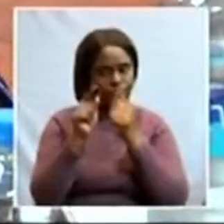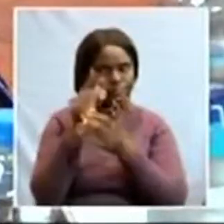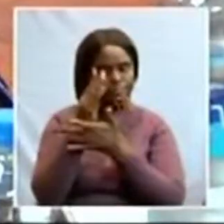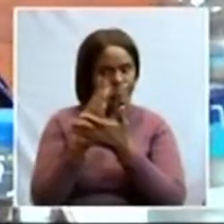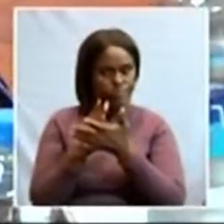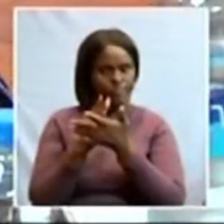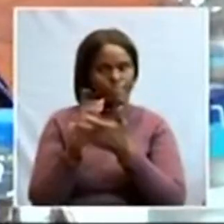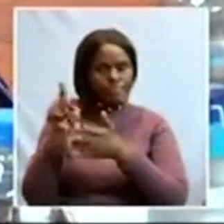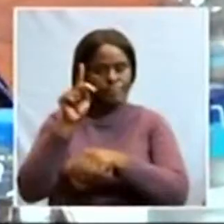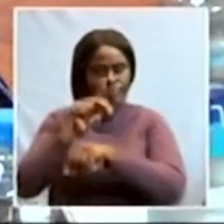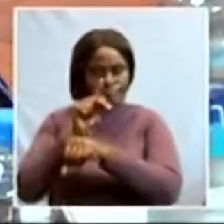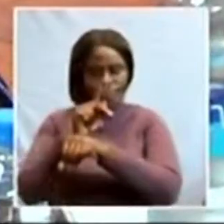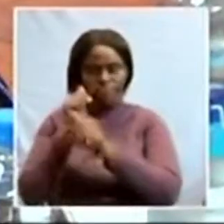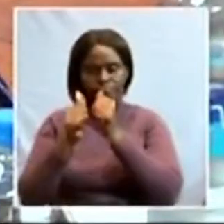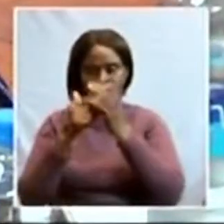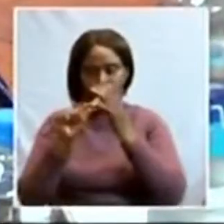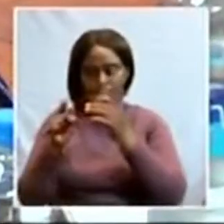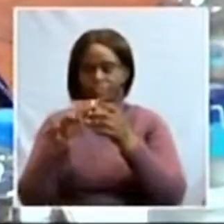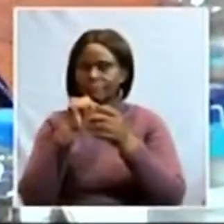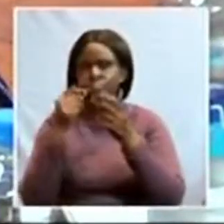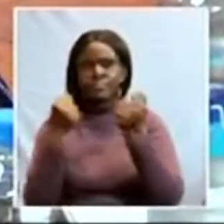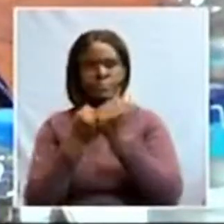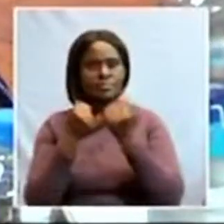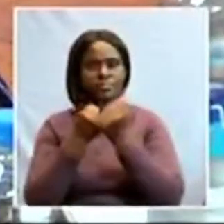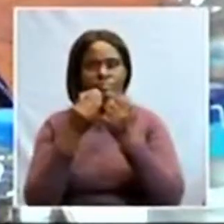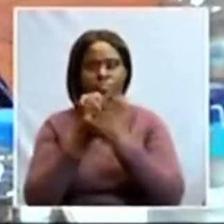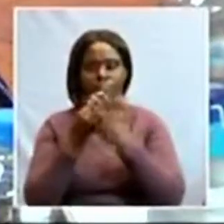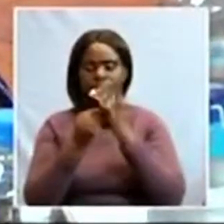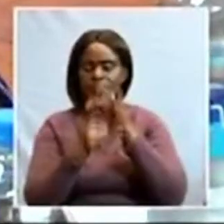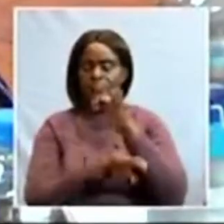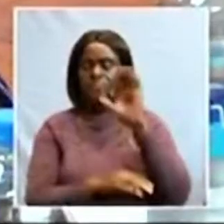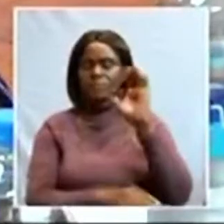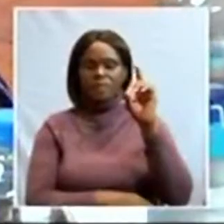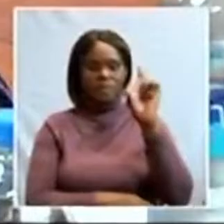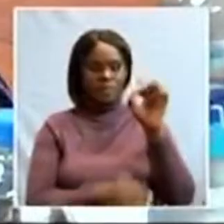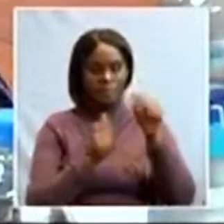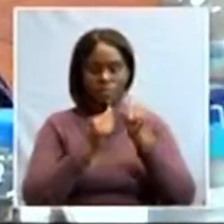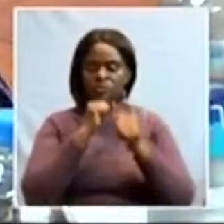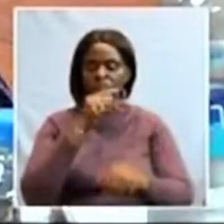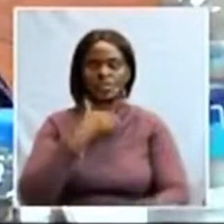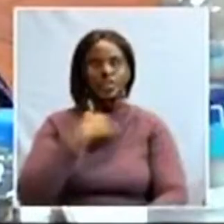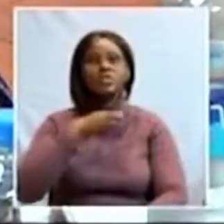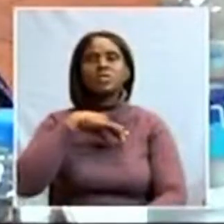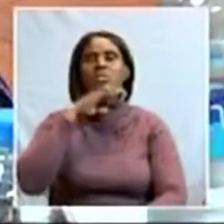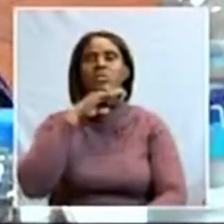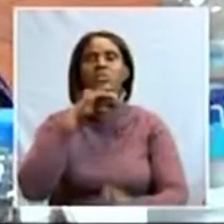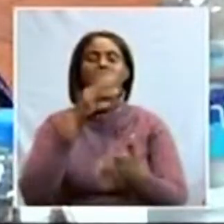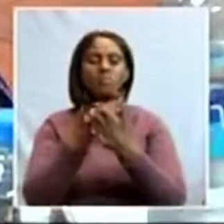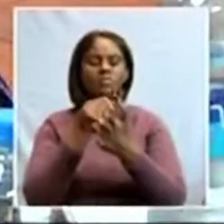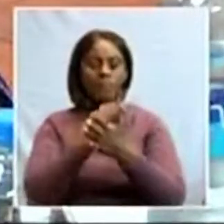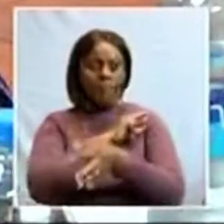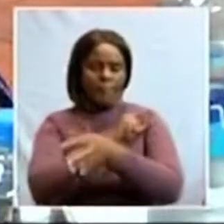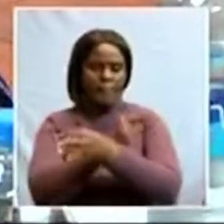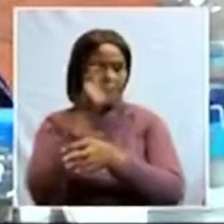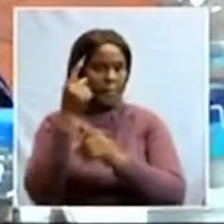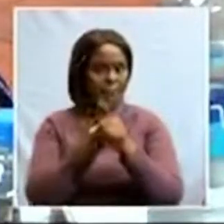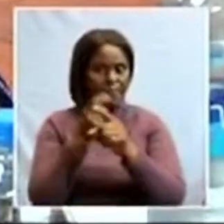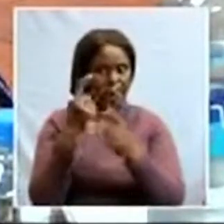some projects that were not funded under CDF due to inadequate financial resources